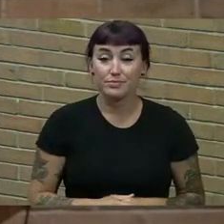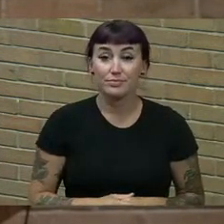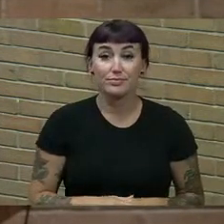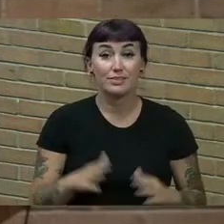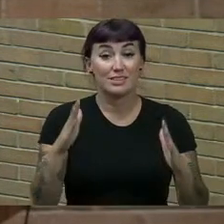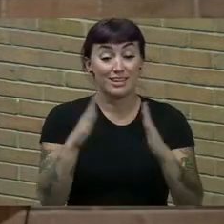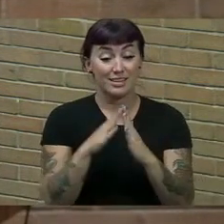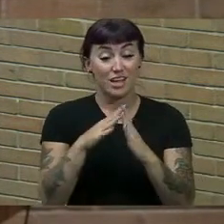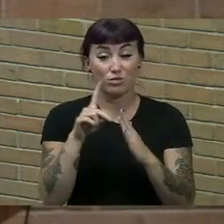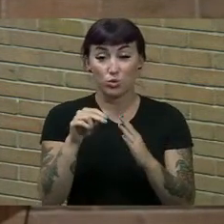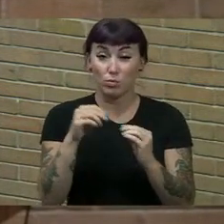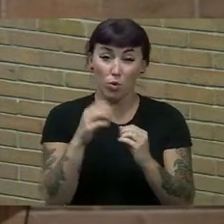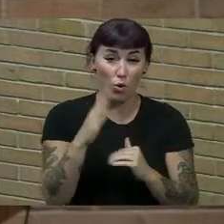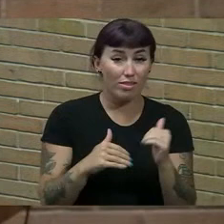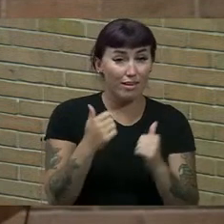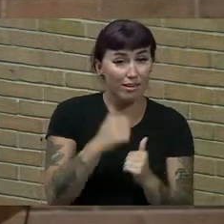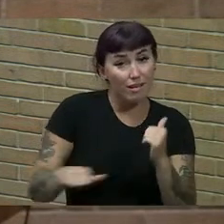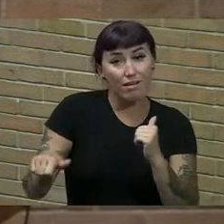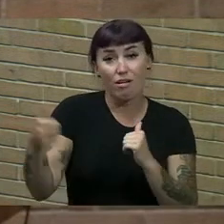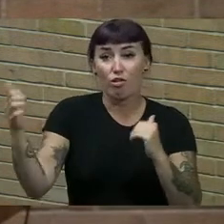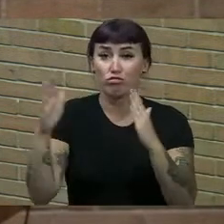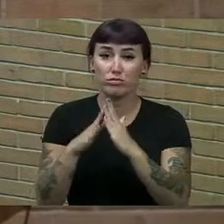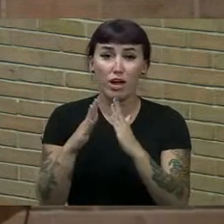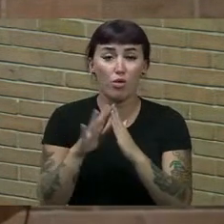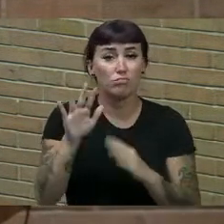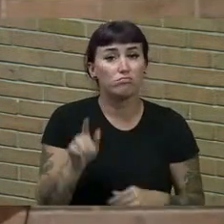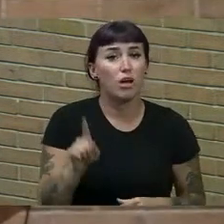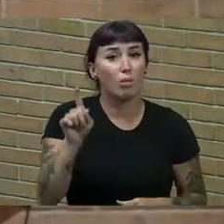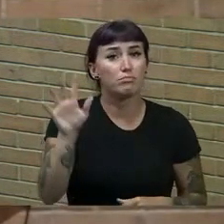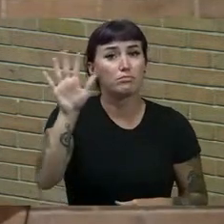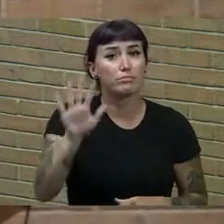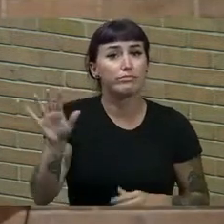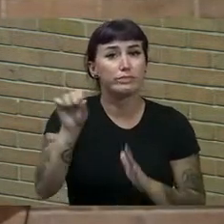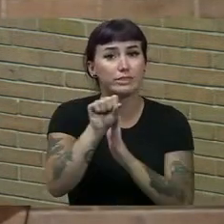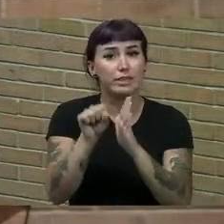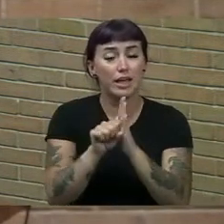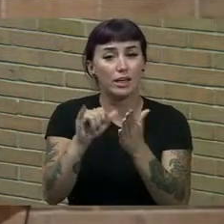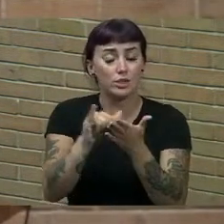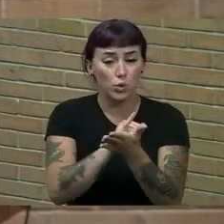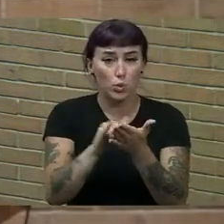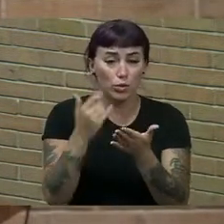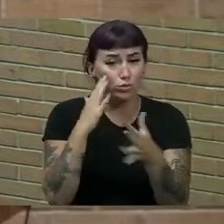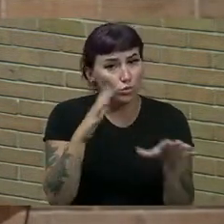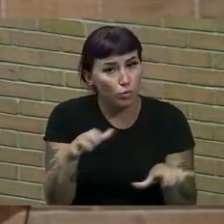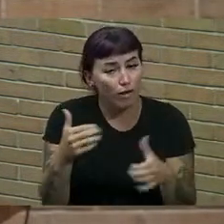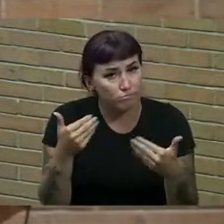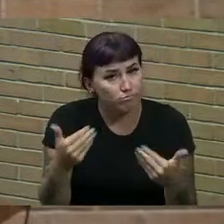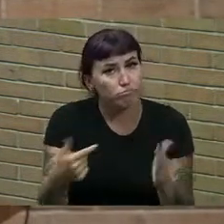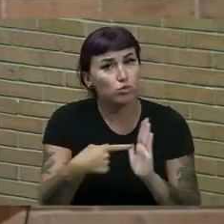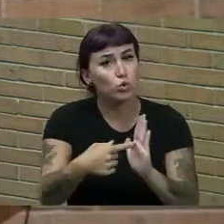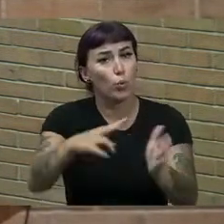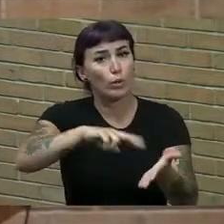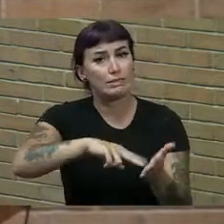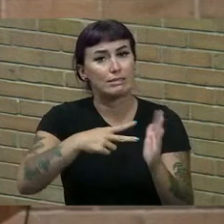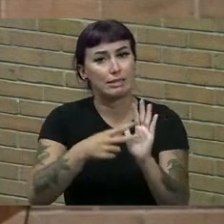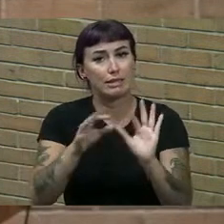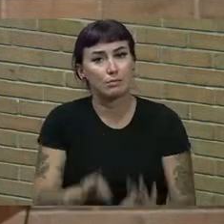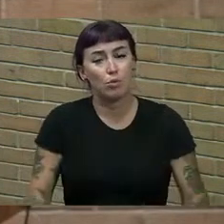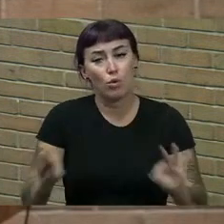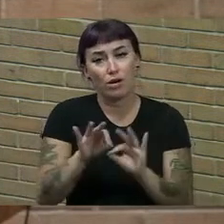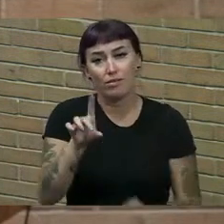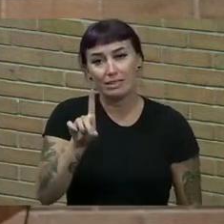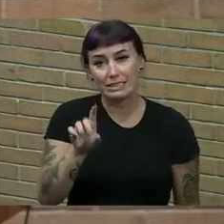doing more than any town in upstate New York to act with intent in recognizing the importance of